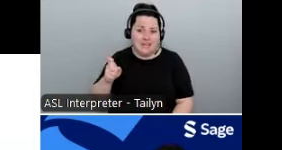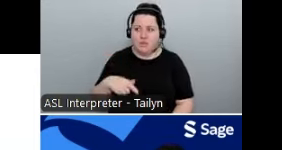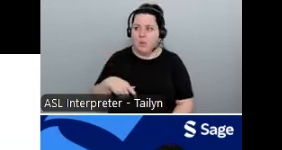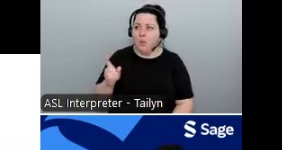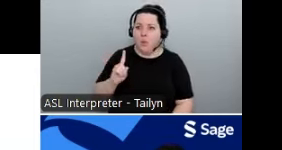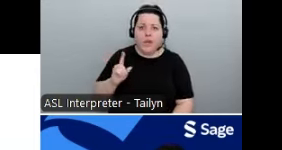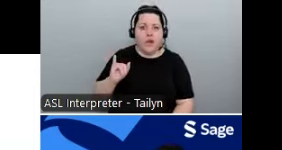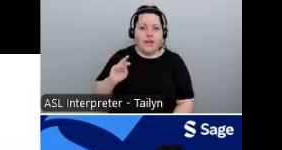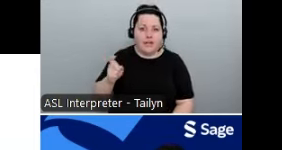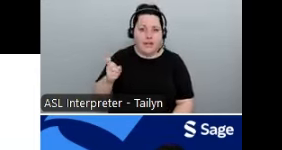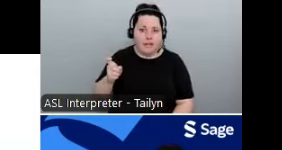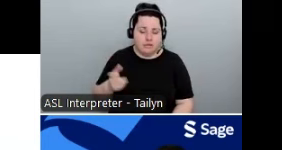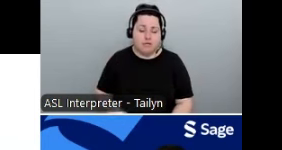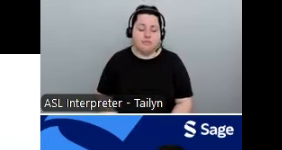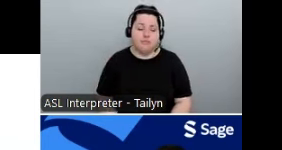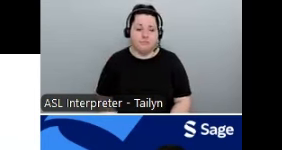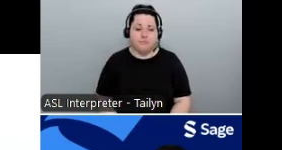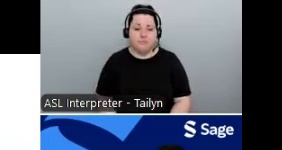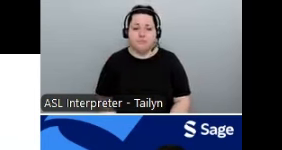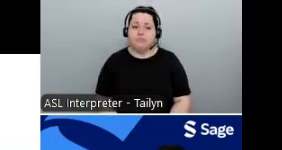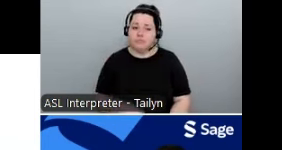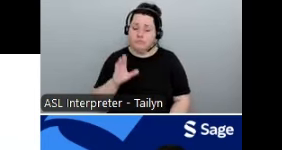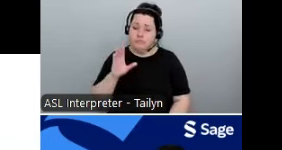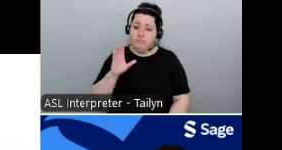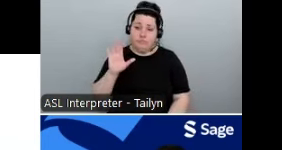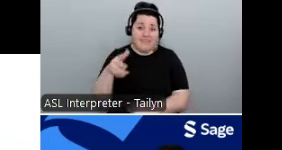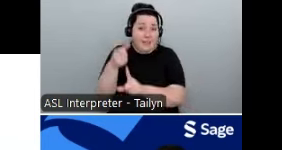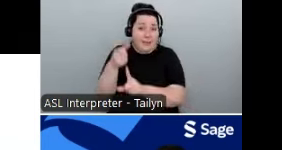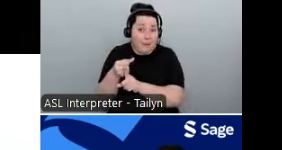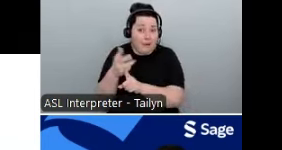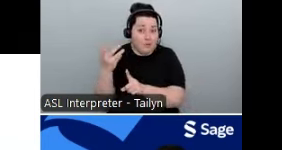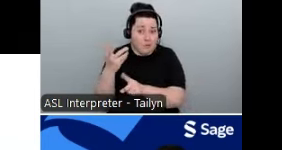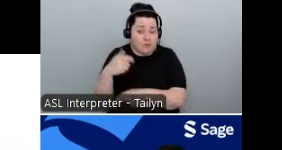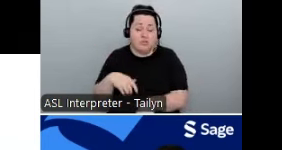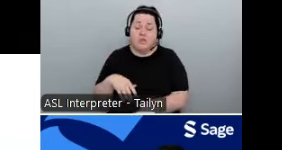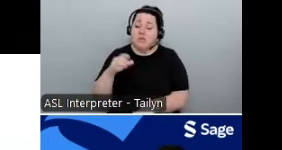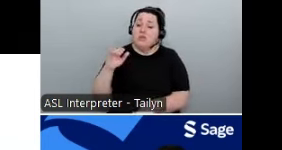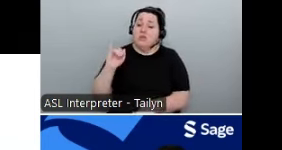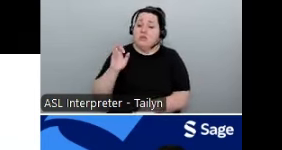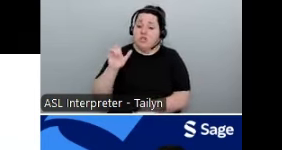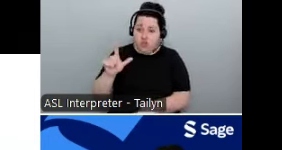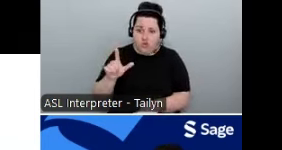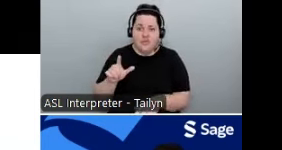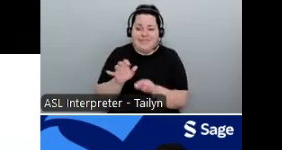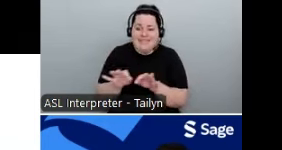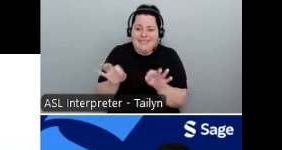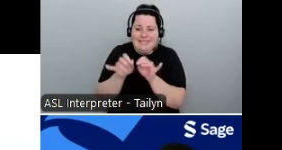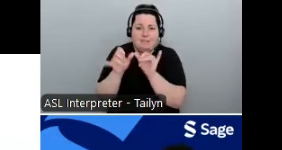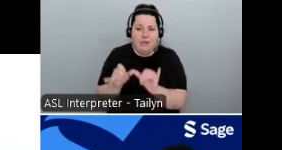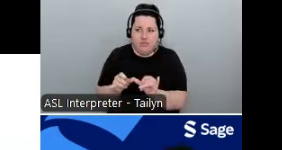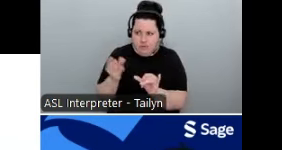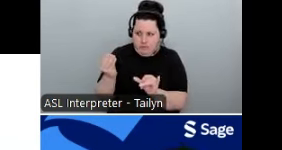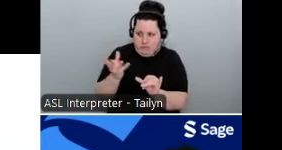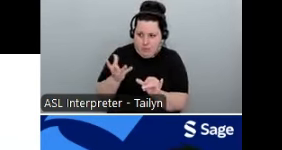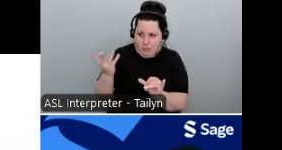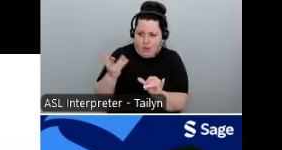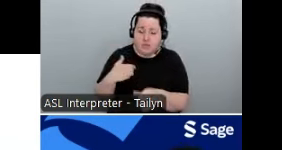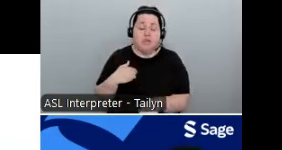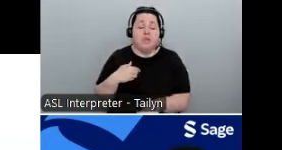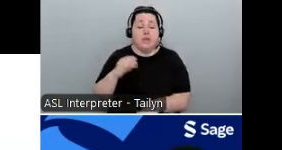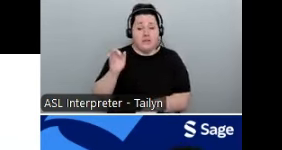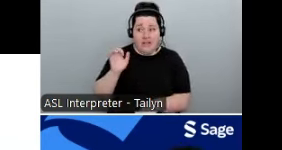indexed? What is its impact factor? What do the journal's key metrics tell you? Could publishing in this